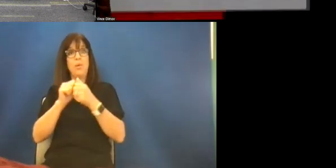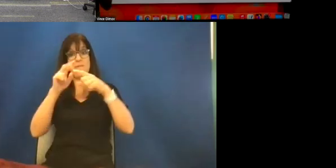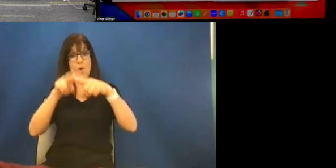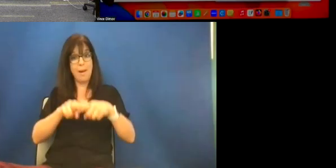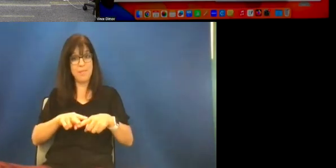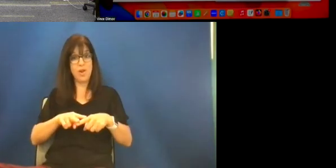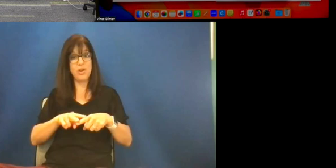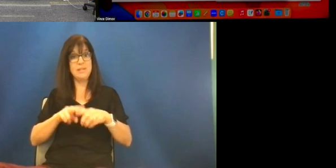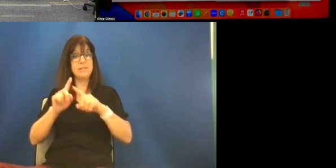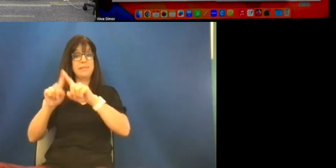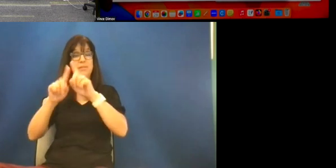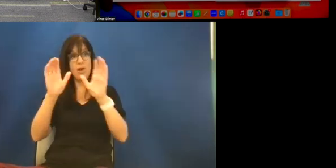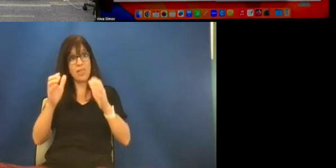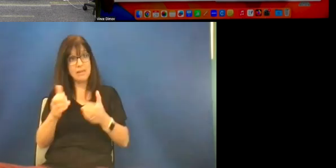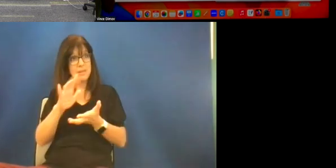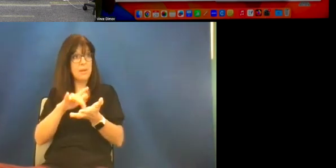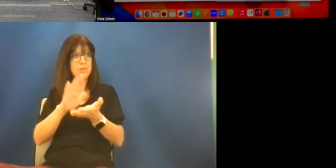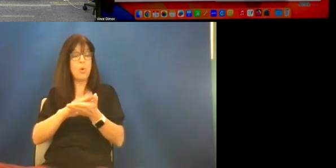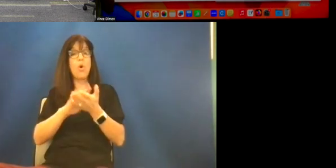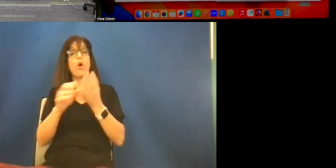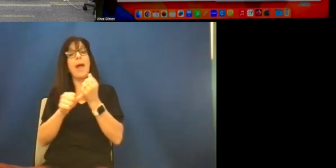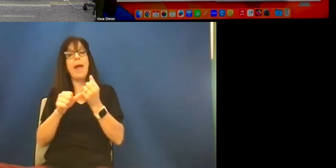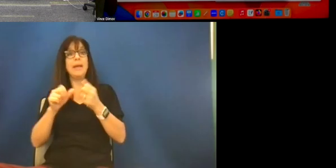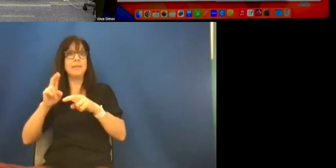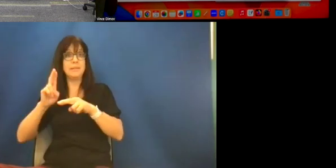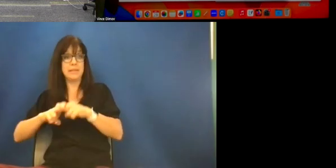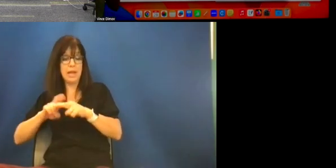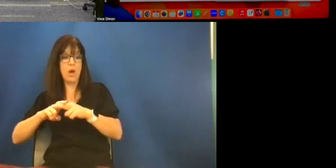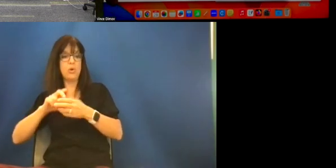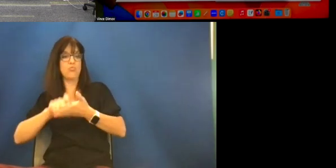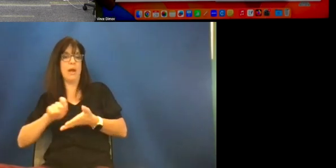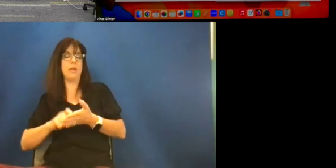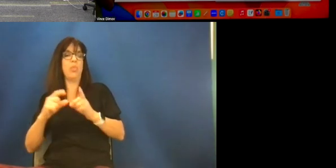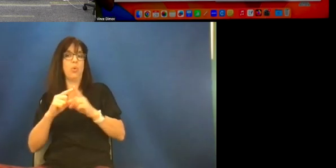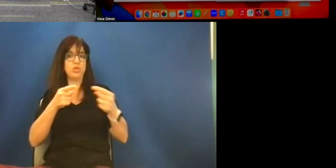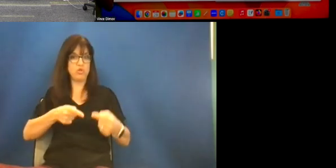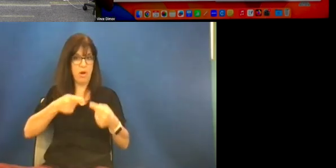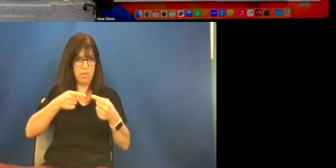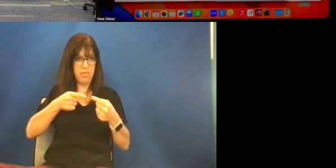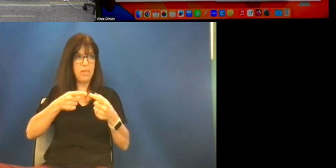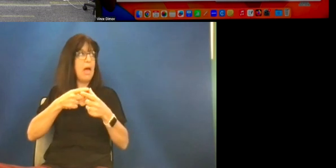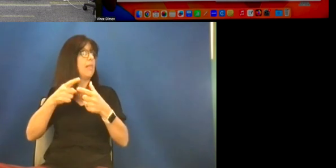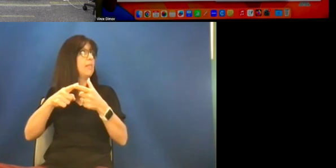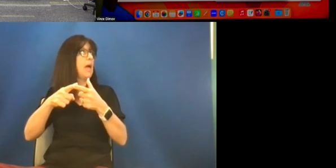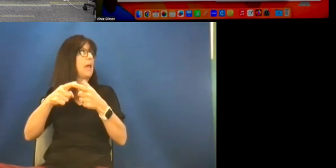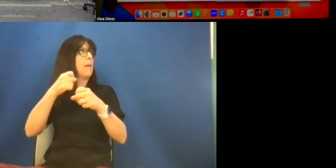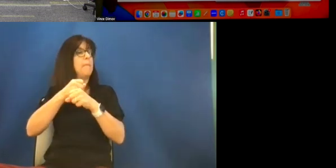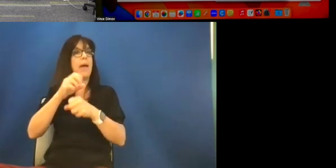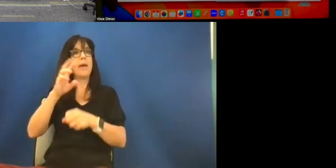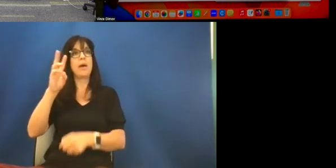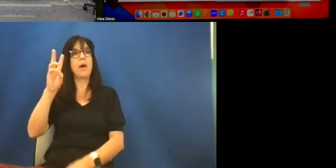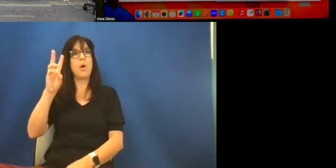in all of her different classes in middle school. So her aides sit down, they write down the words she struggles with, and then they go and make a